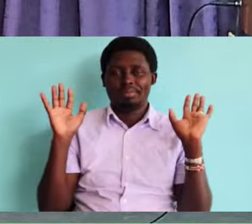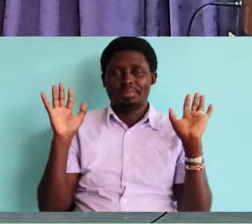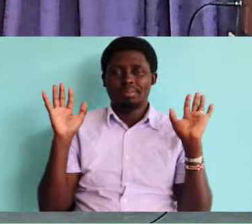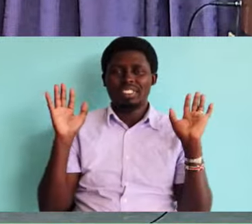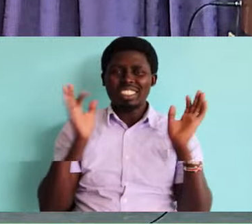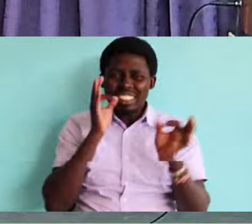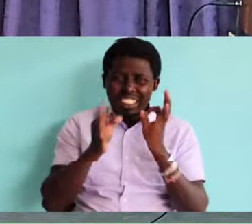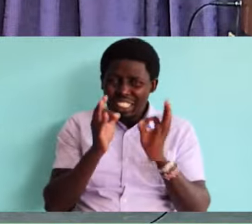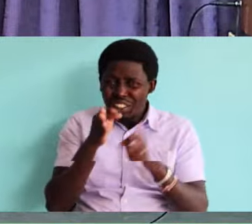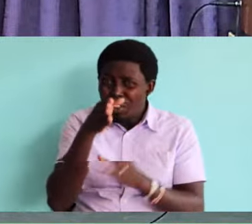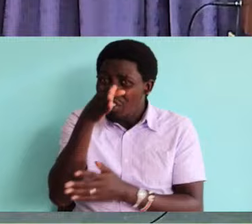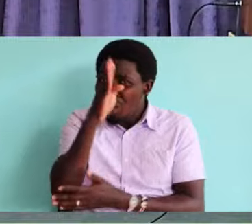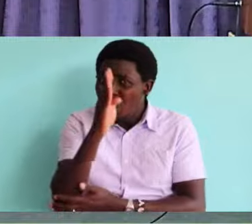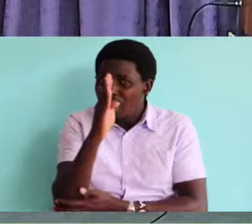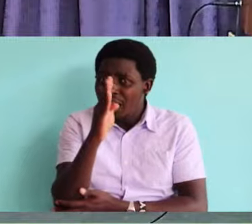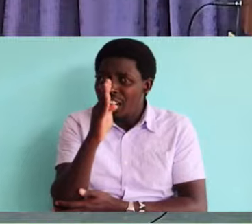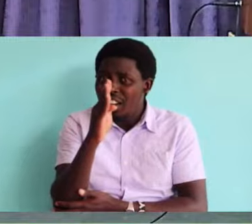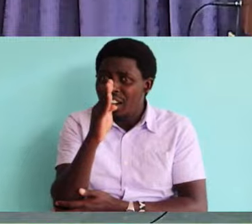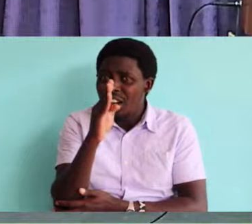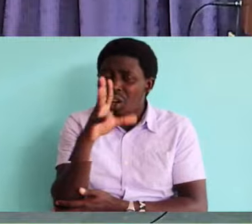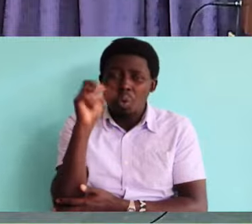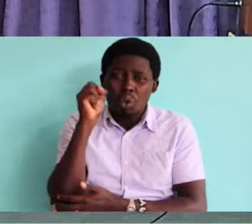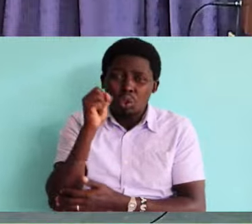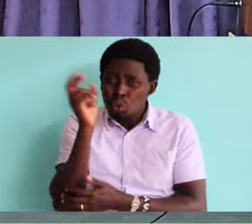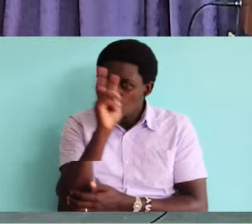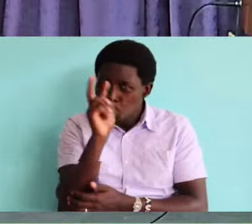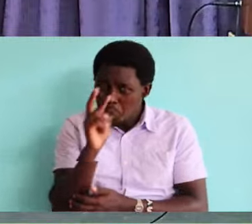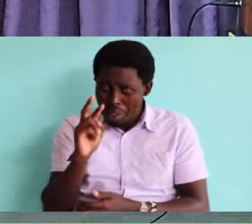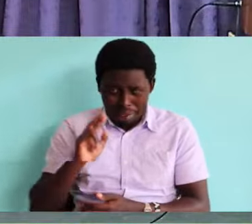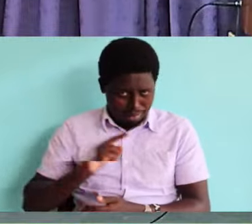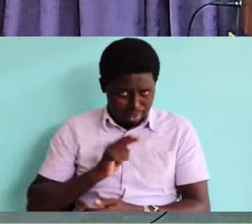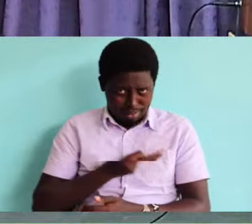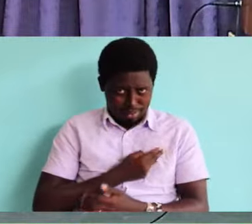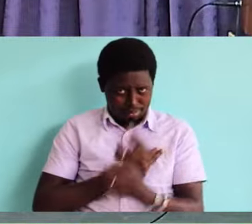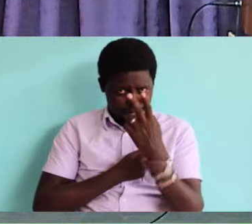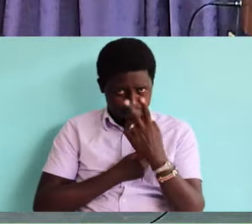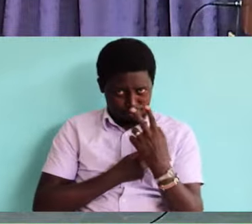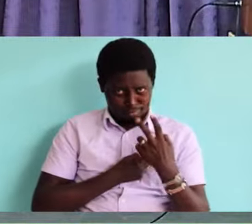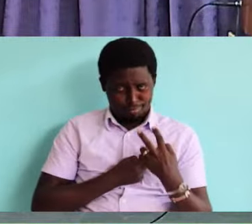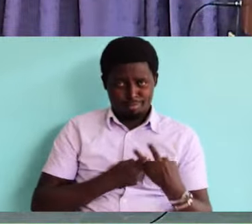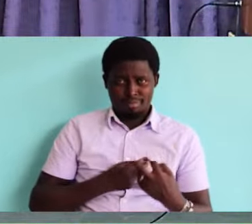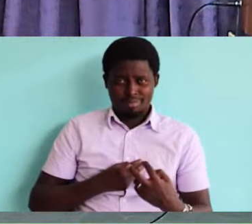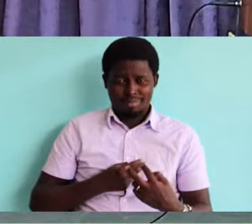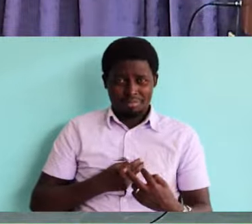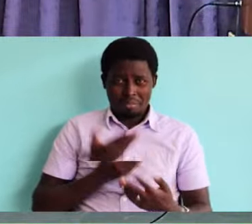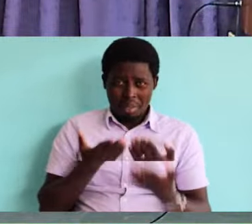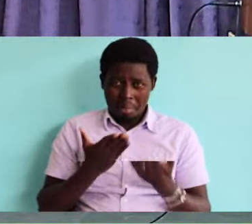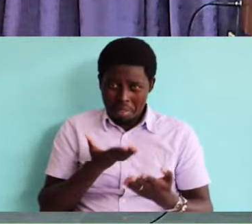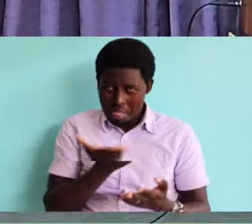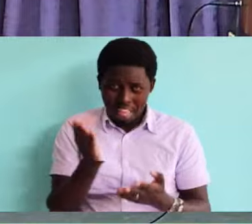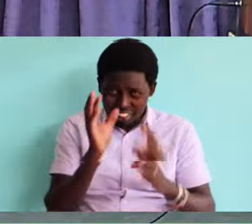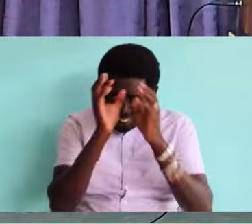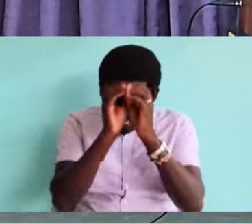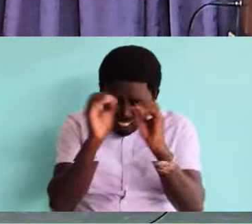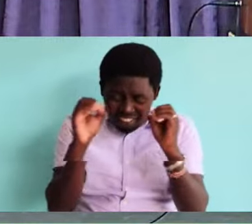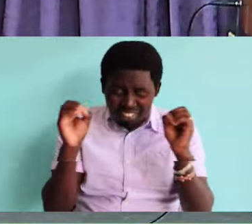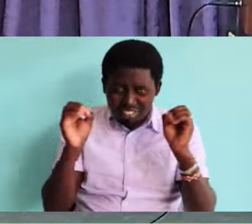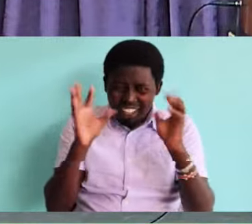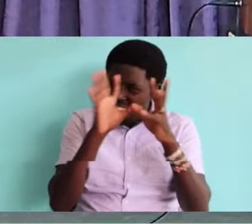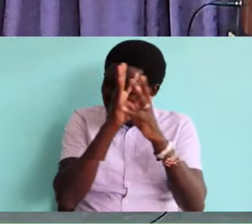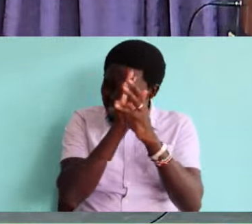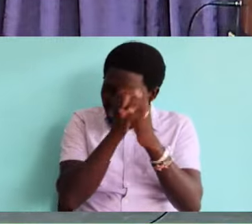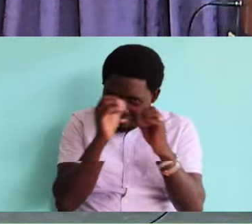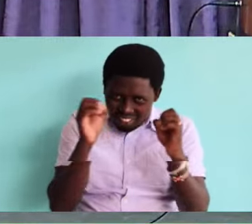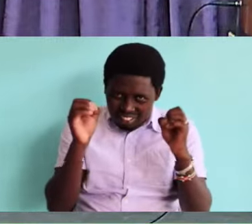If God were to look at us, maybe there is nothing he would say